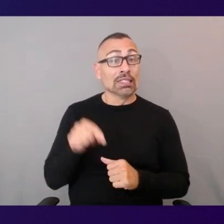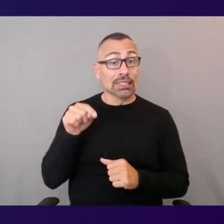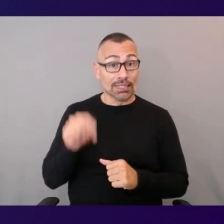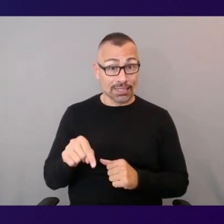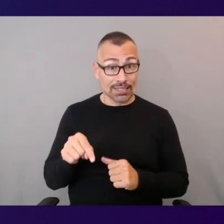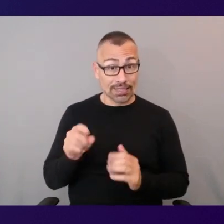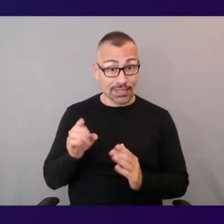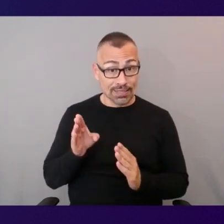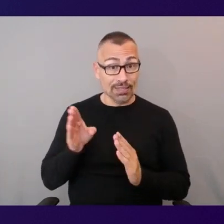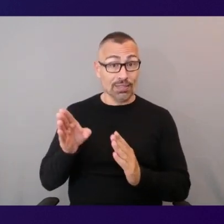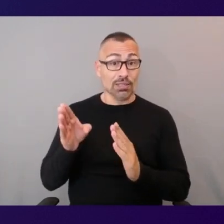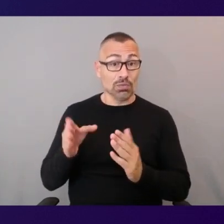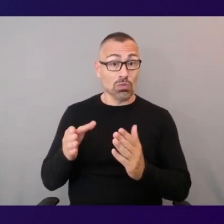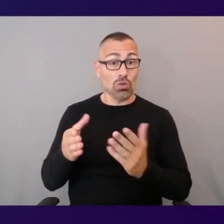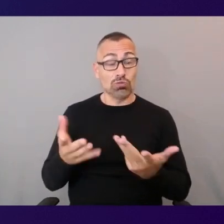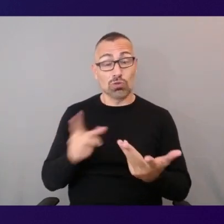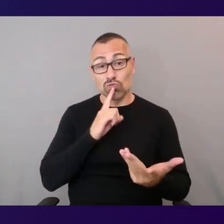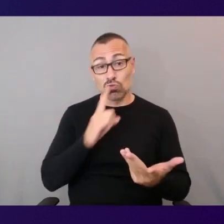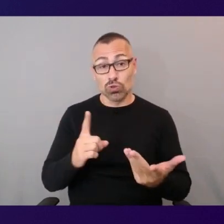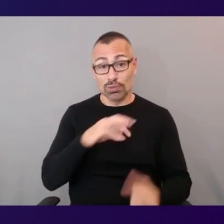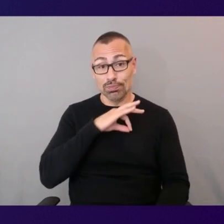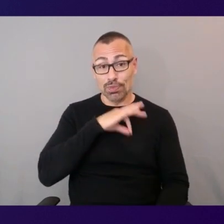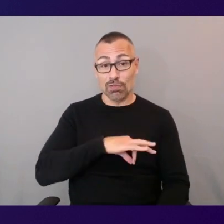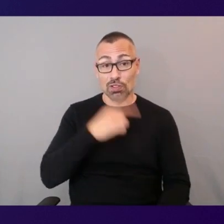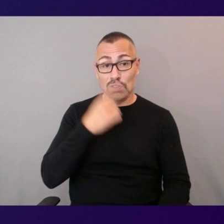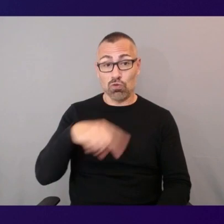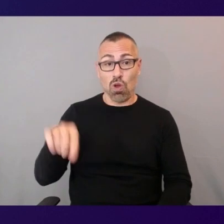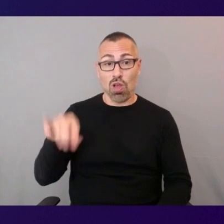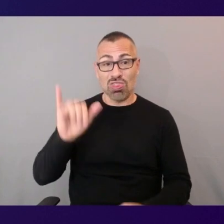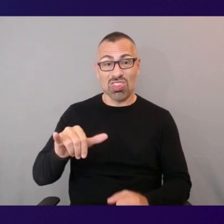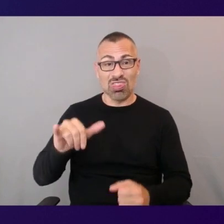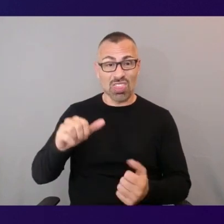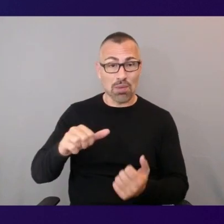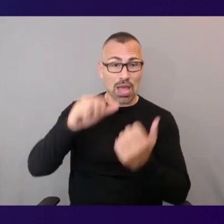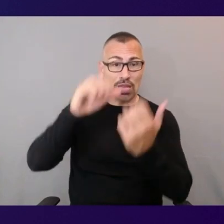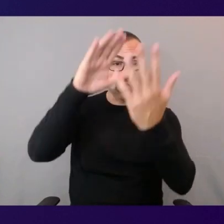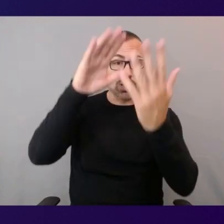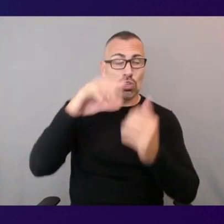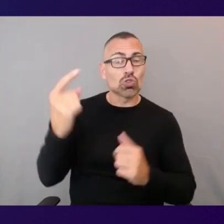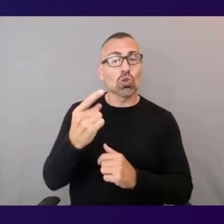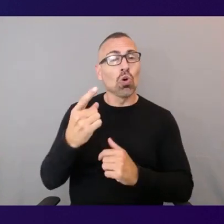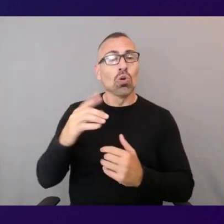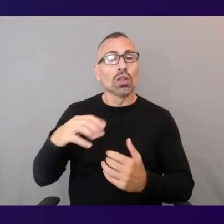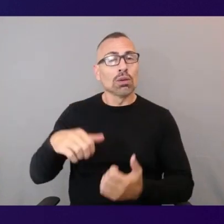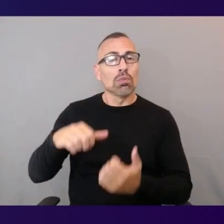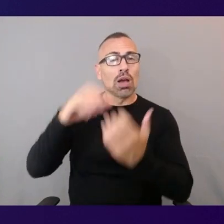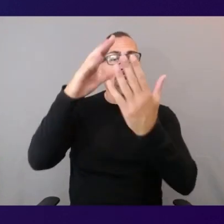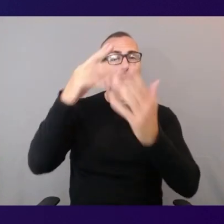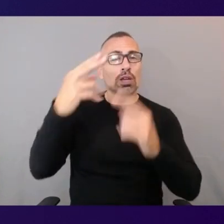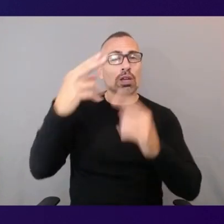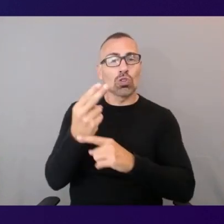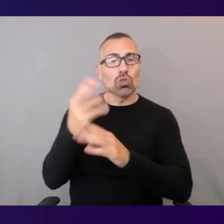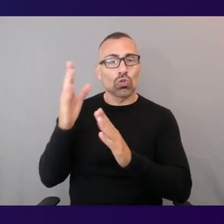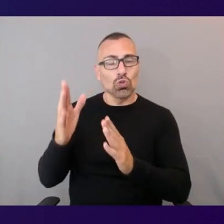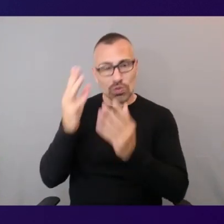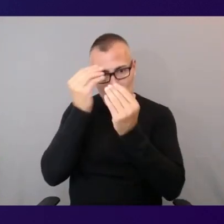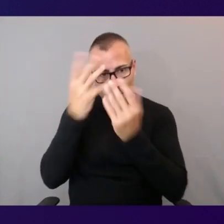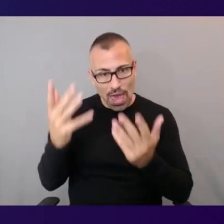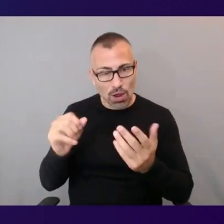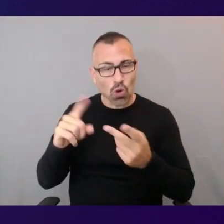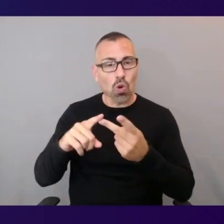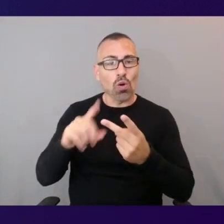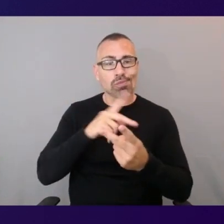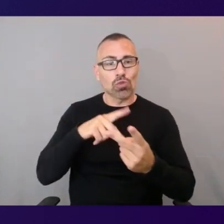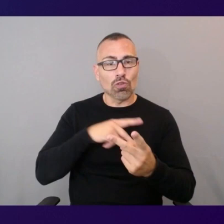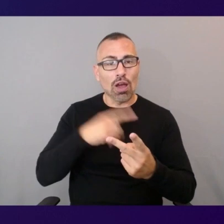with doing that migration. You're only moving the user data, you're only changing the user profile for